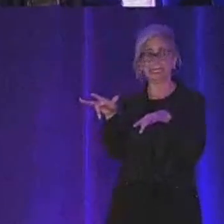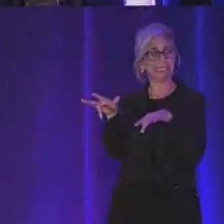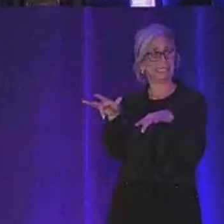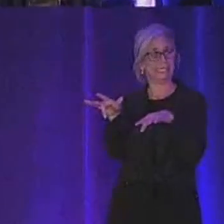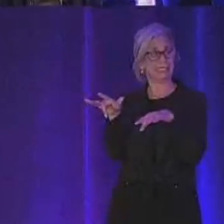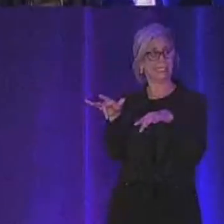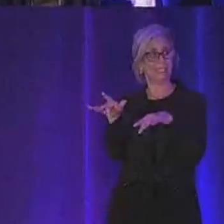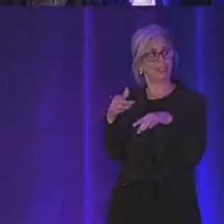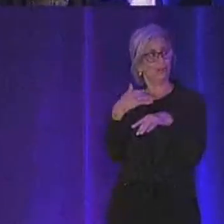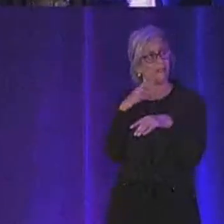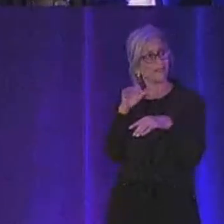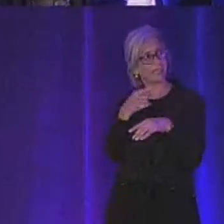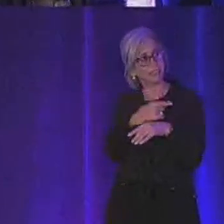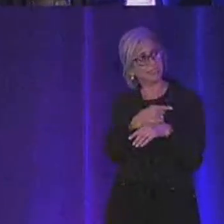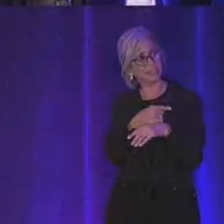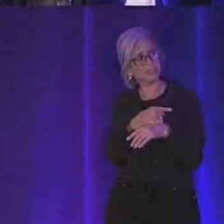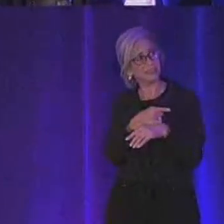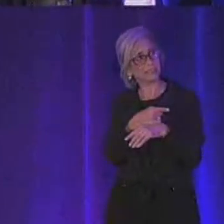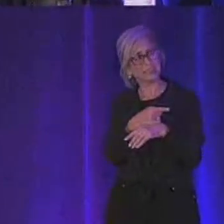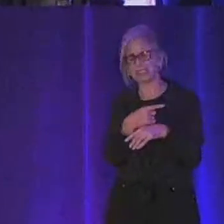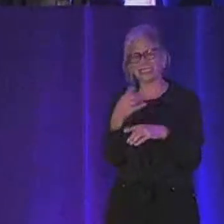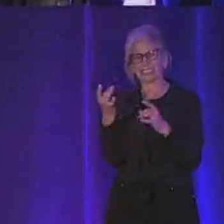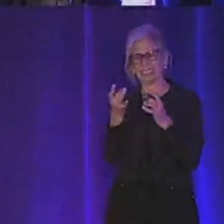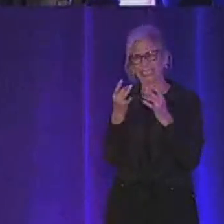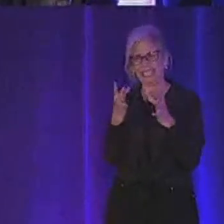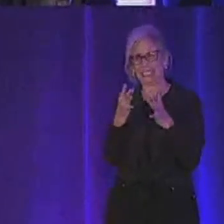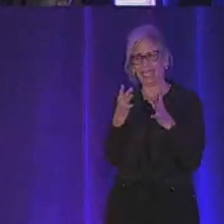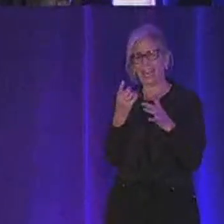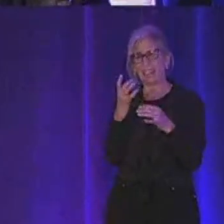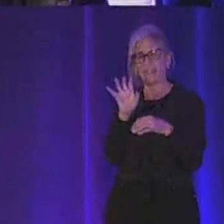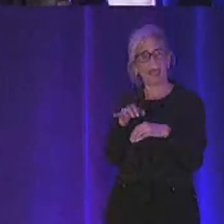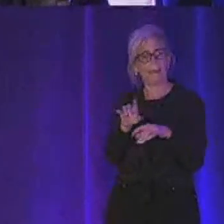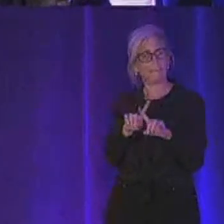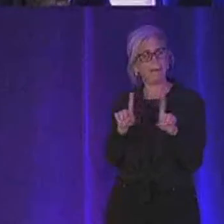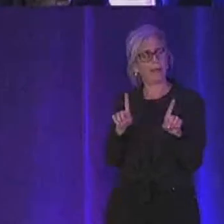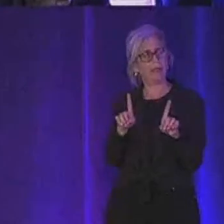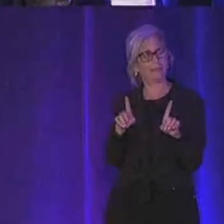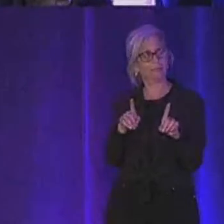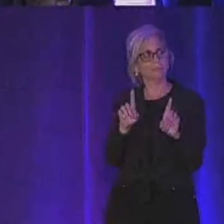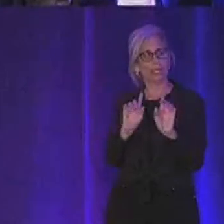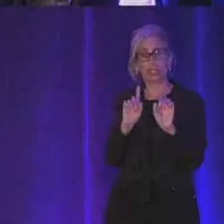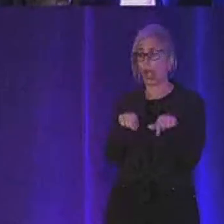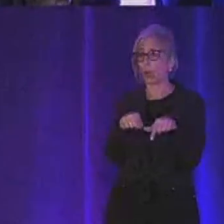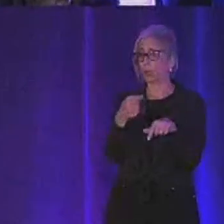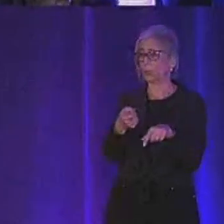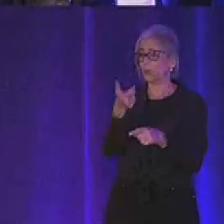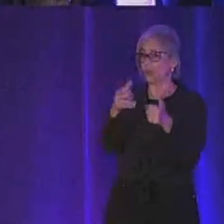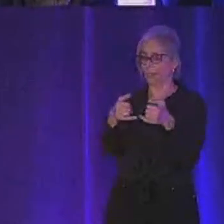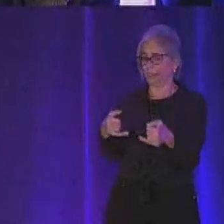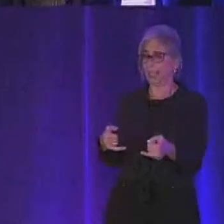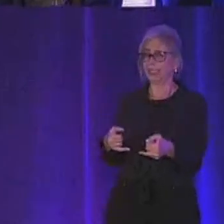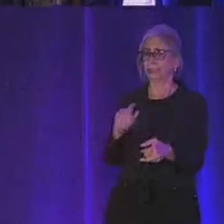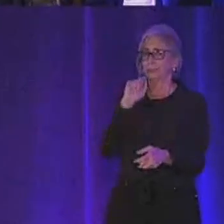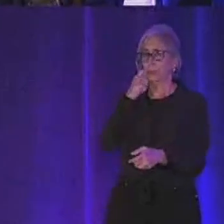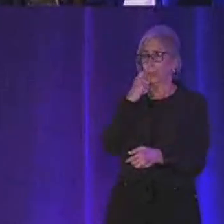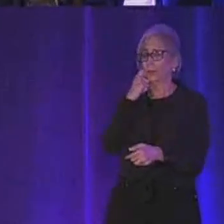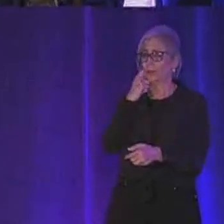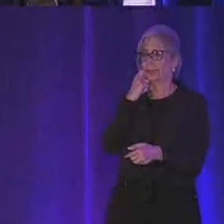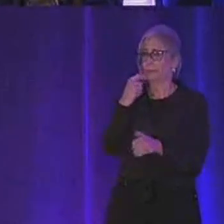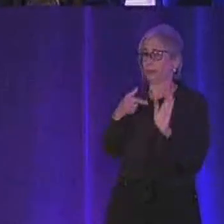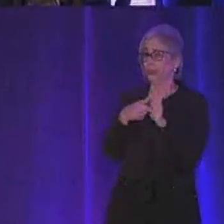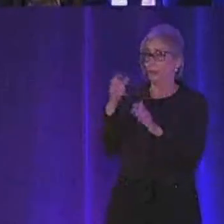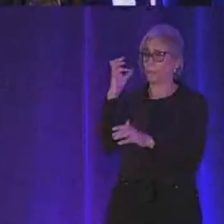ever have that? Nasty. All right, let's go. And then we'll get rid of that line. Perfect. So this is cool. Let me pull this up on my